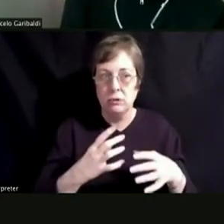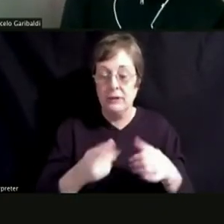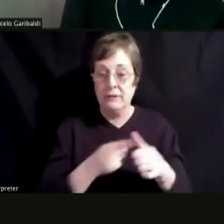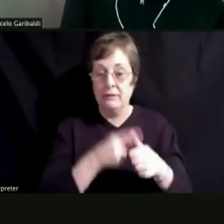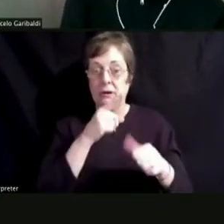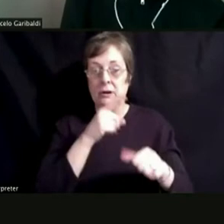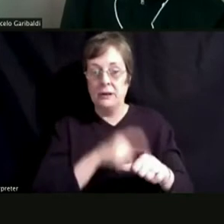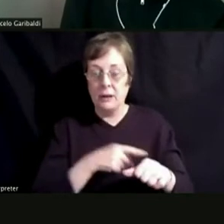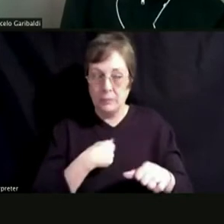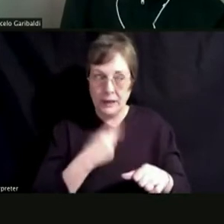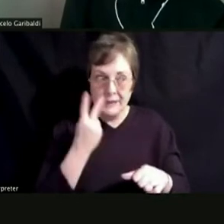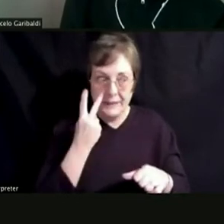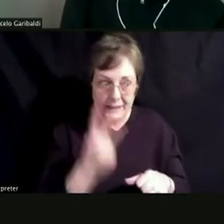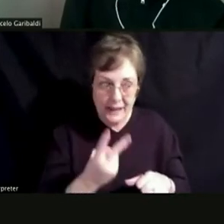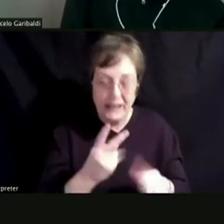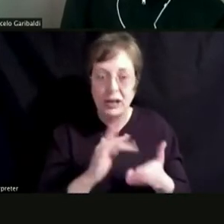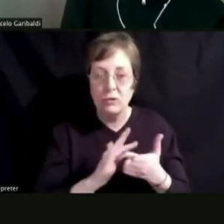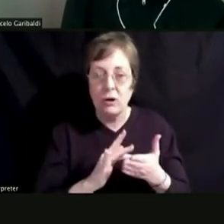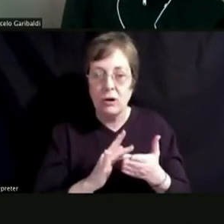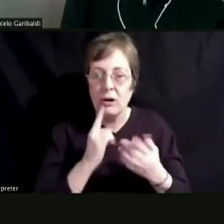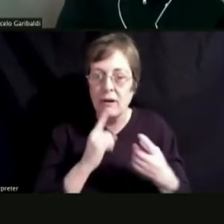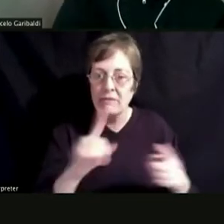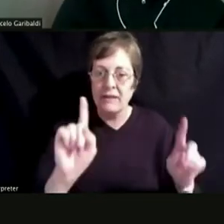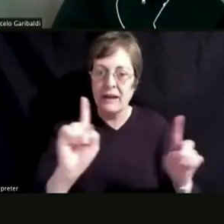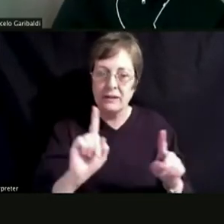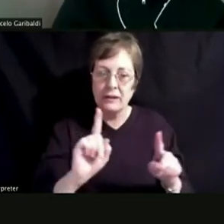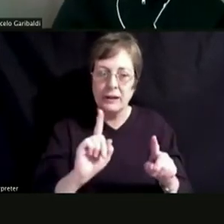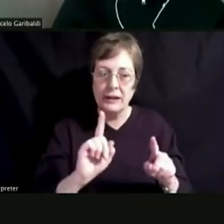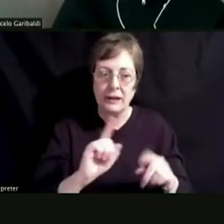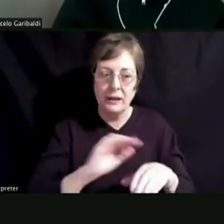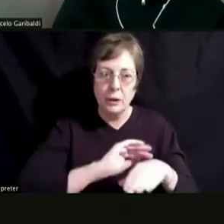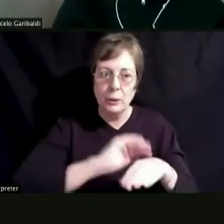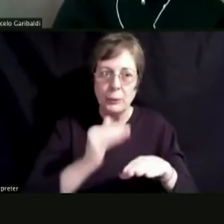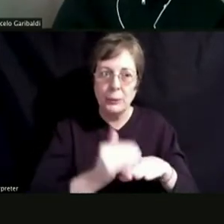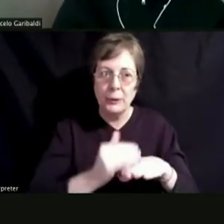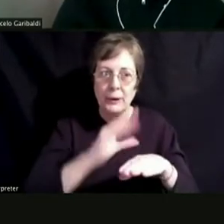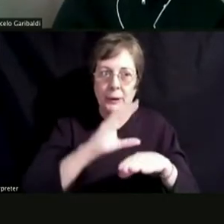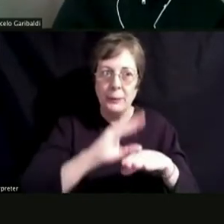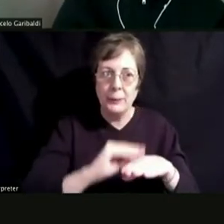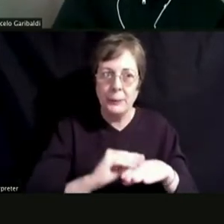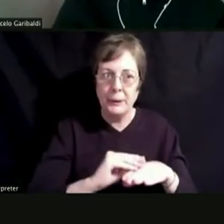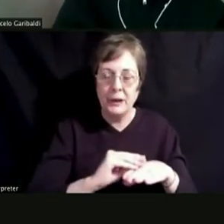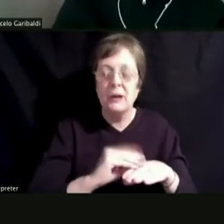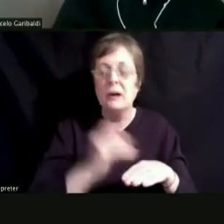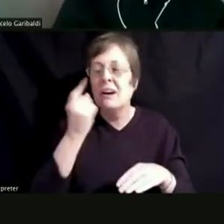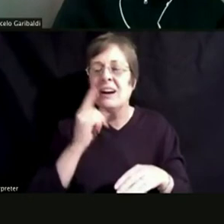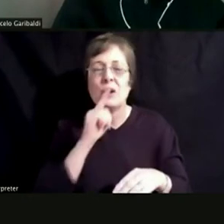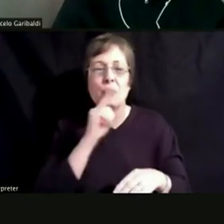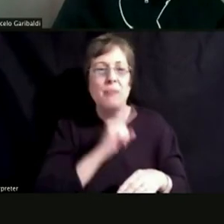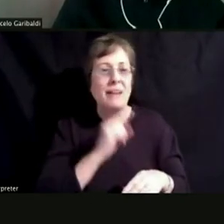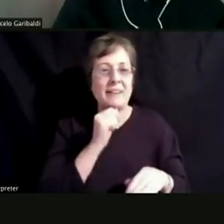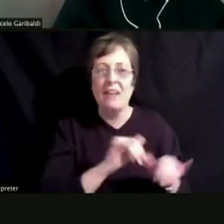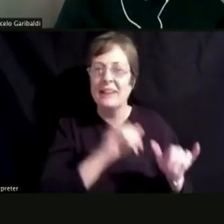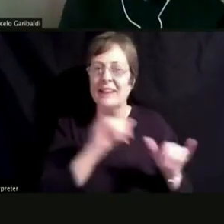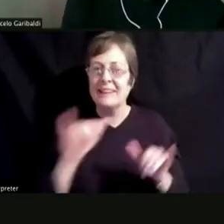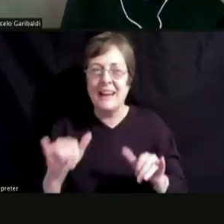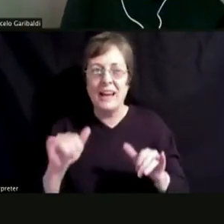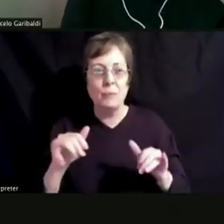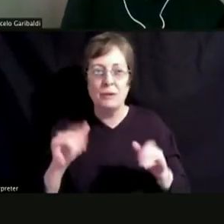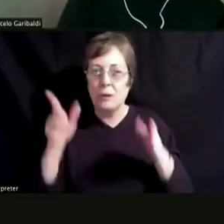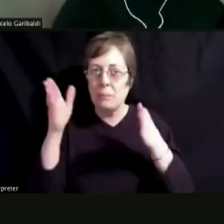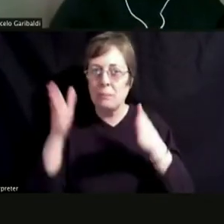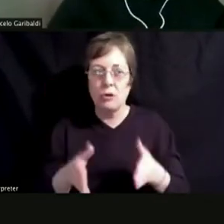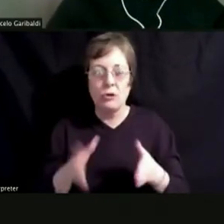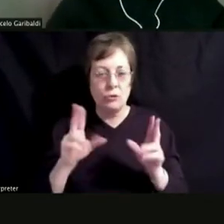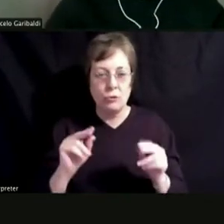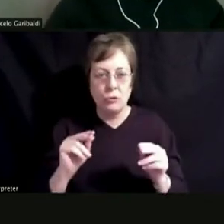a drug effectively shrink a tumor, and again, a mouse is not a human, okay? it's not often that these